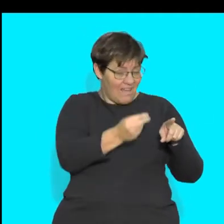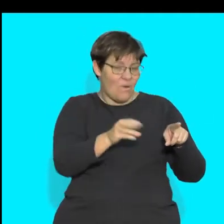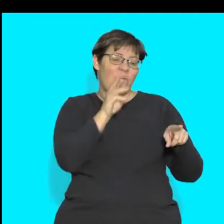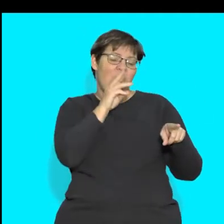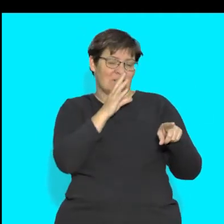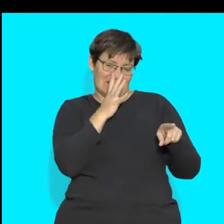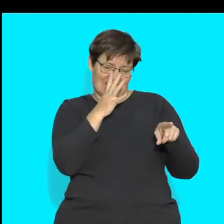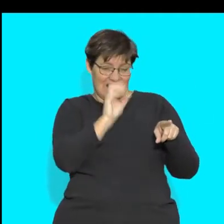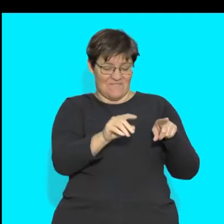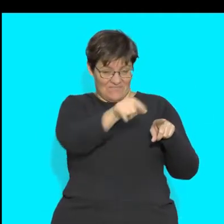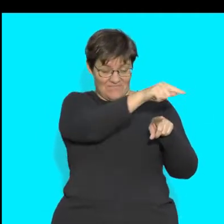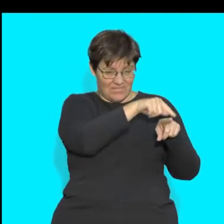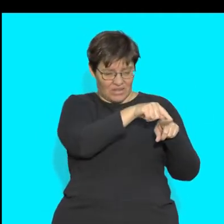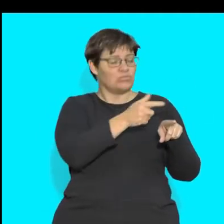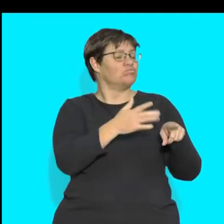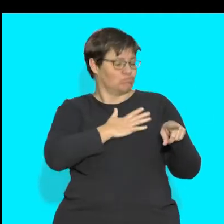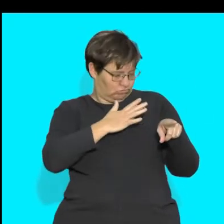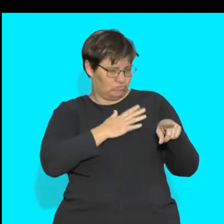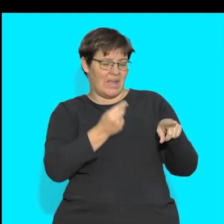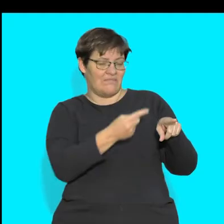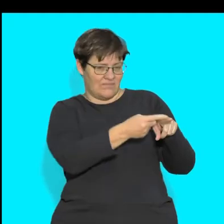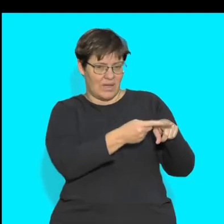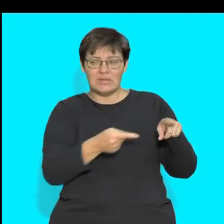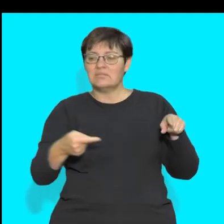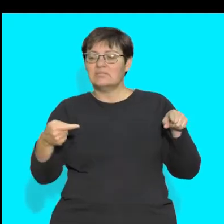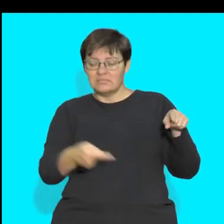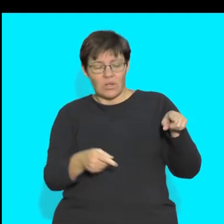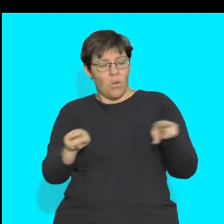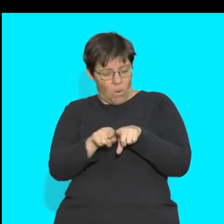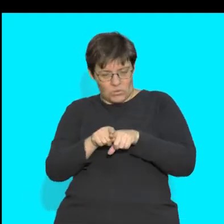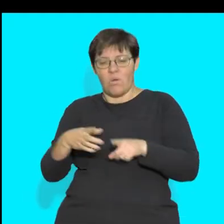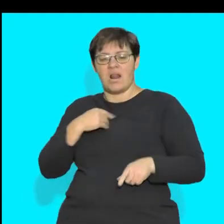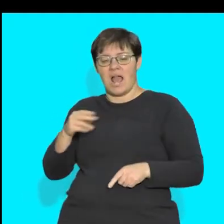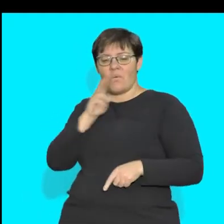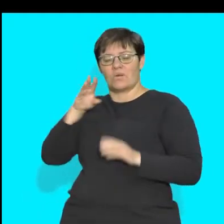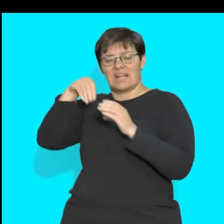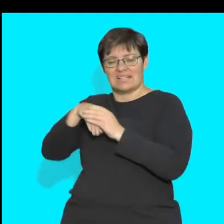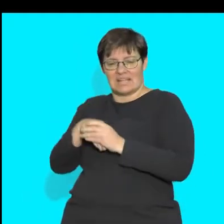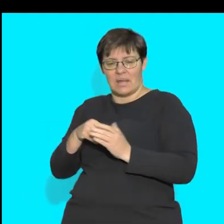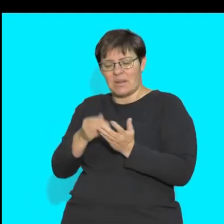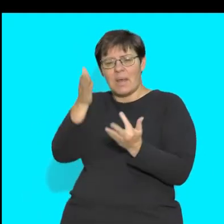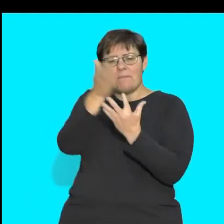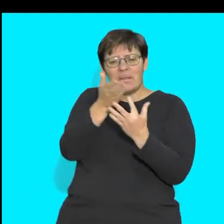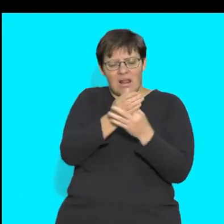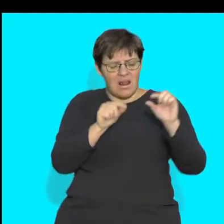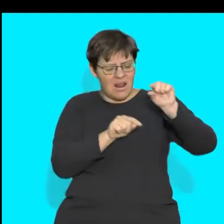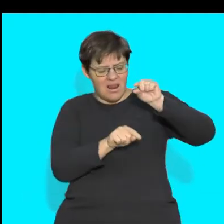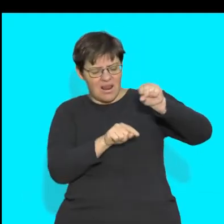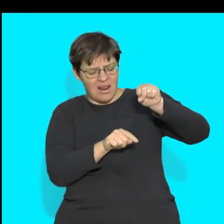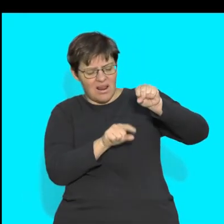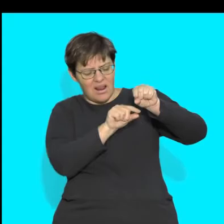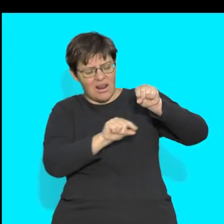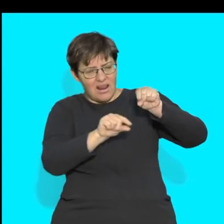water around here. This is also going to like water. But what do we notice about the middle of my membrane? It